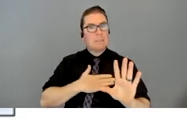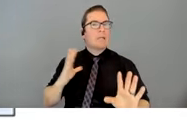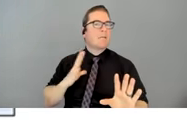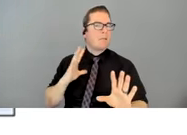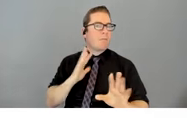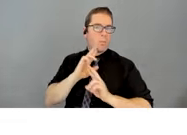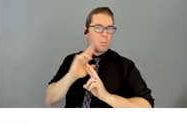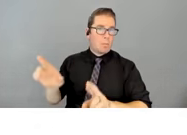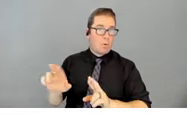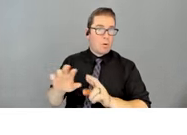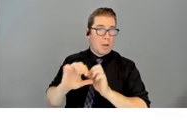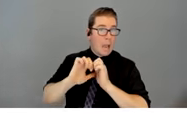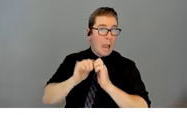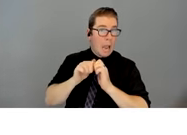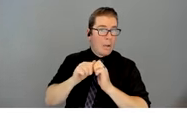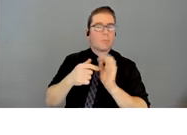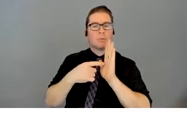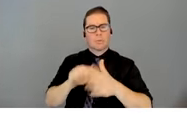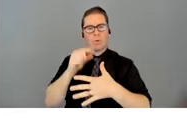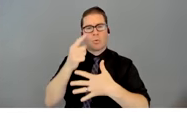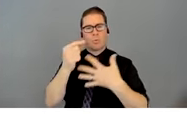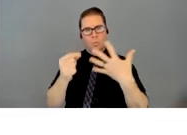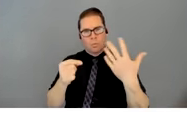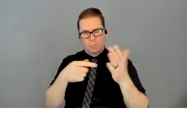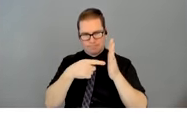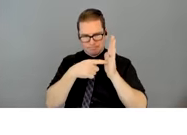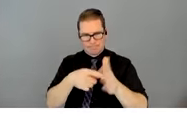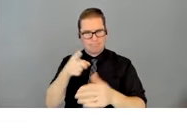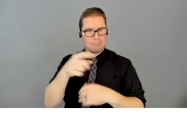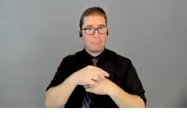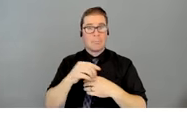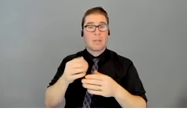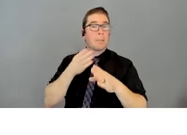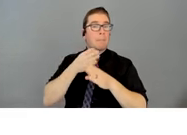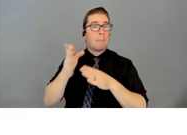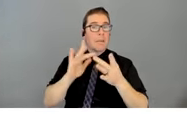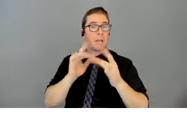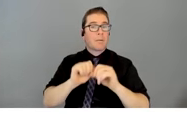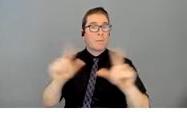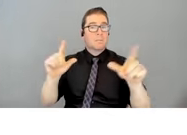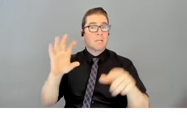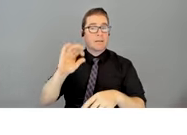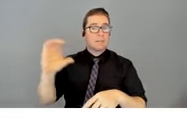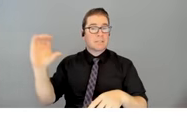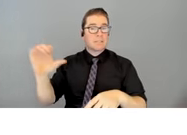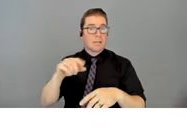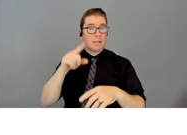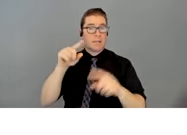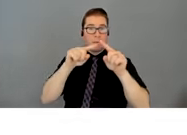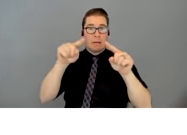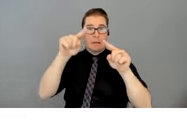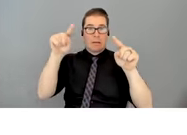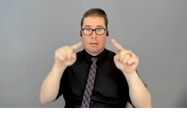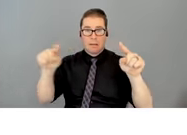I'm going to show you the process right now. So when you go to the main Fresno City College website and you click the tab that says faculty and staff